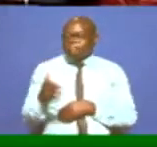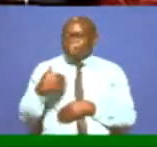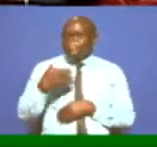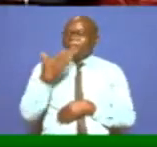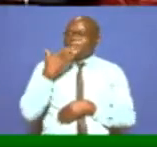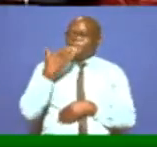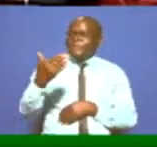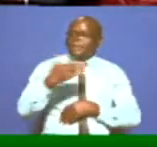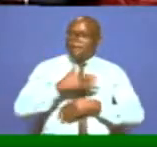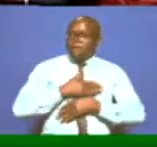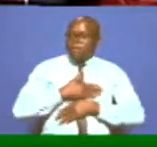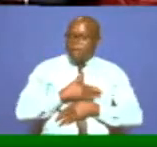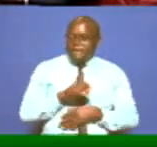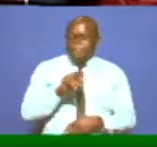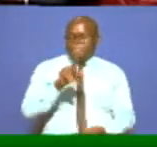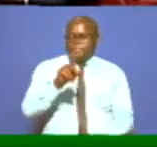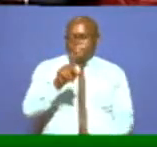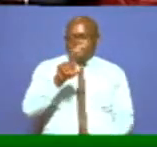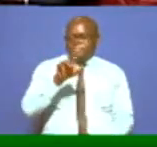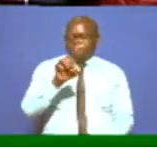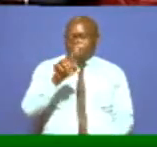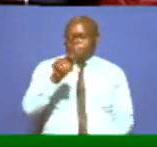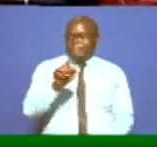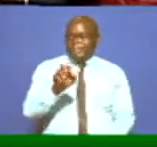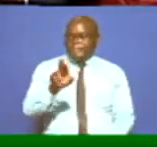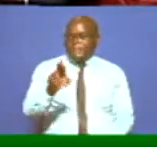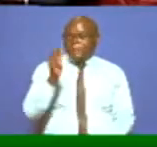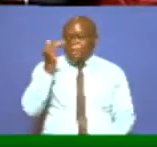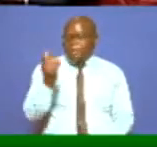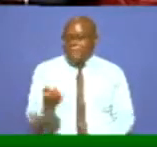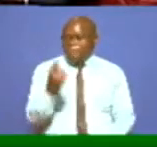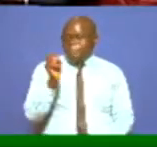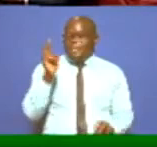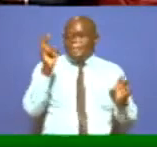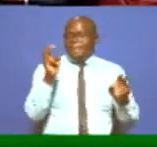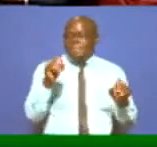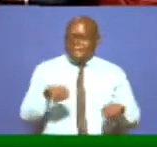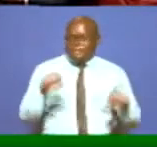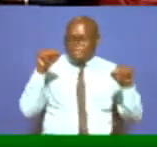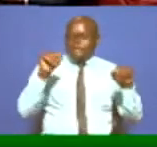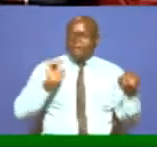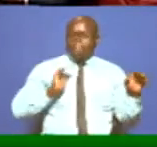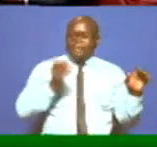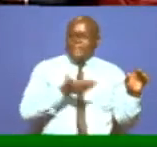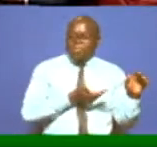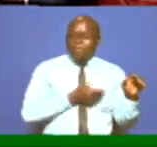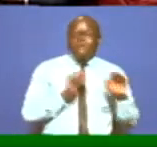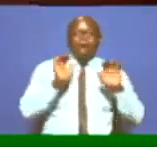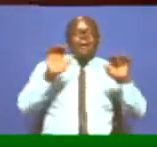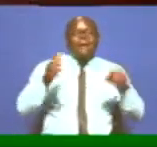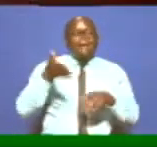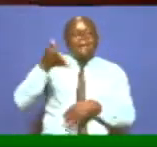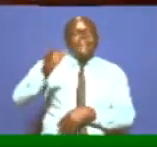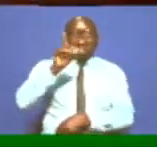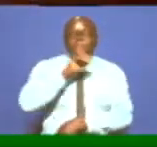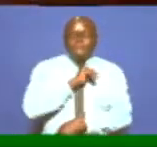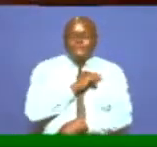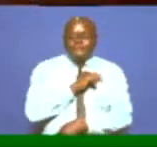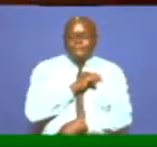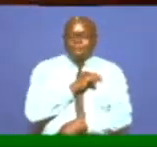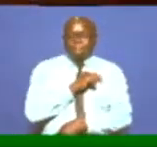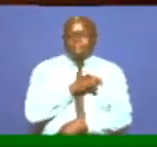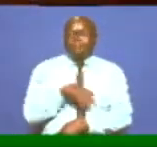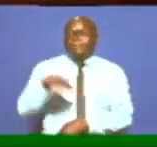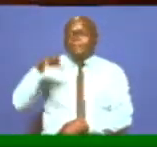Keter for raising up this matter, and I'm happy the chair of the Committee on Agriculture is on board. Mr.